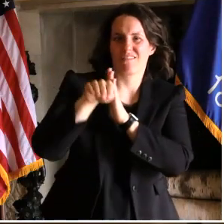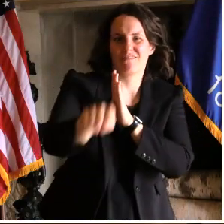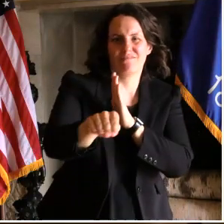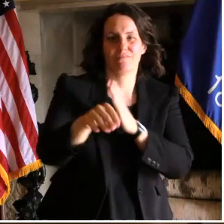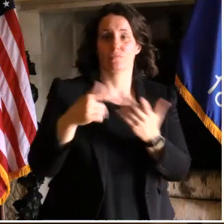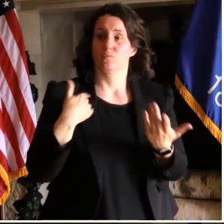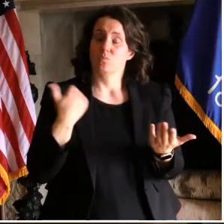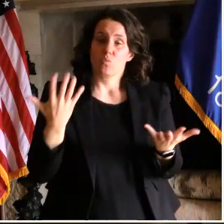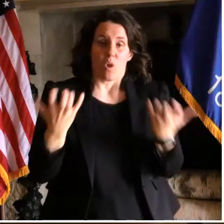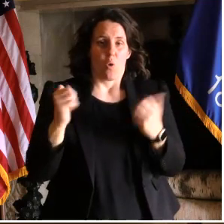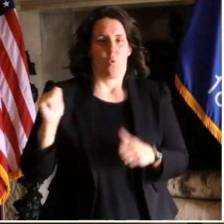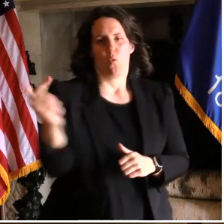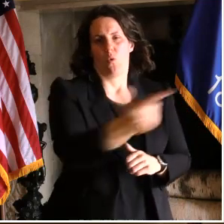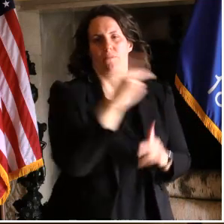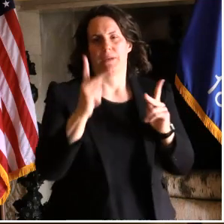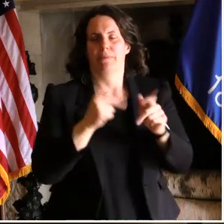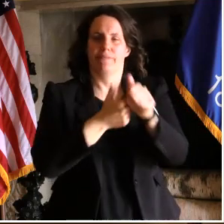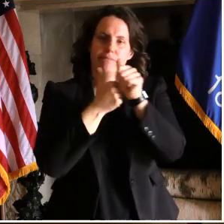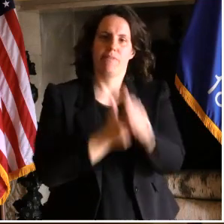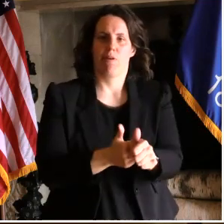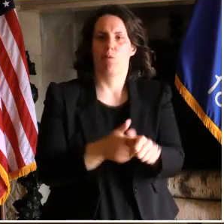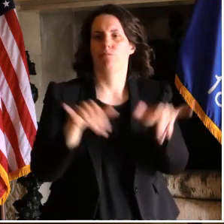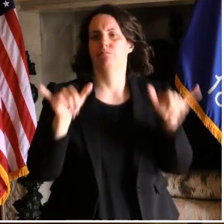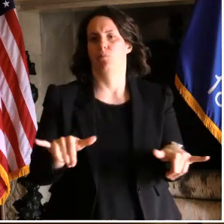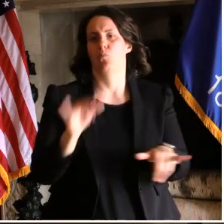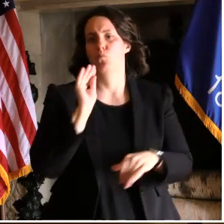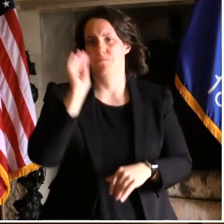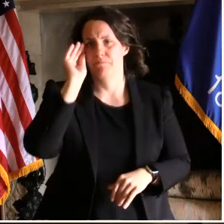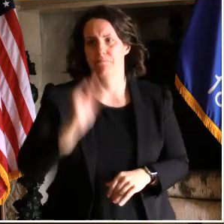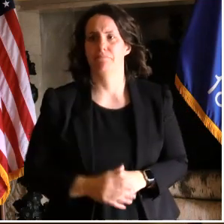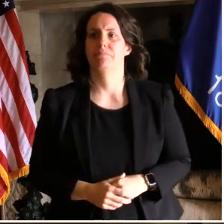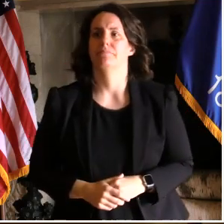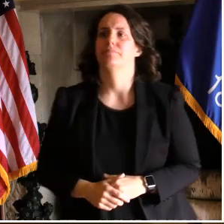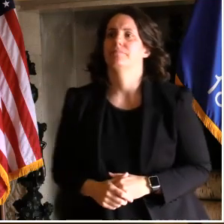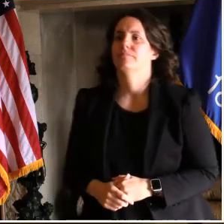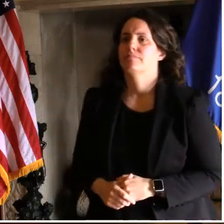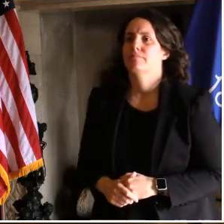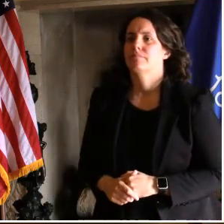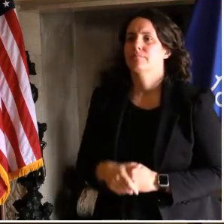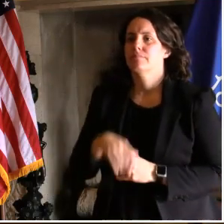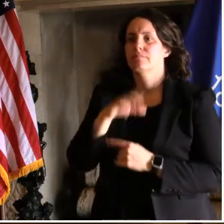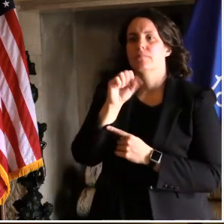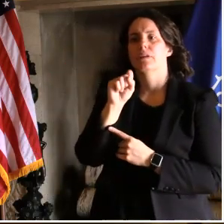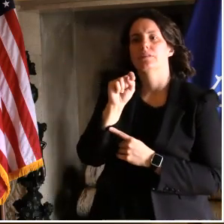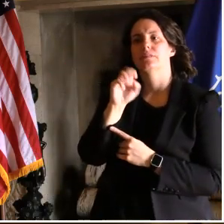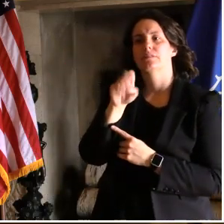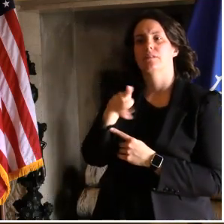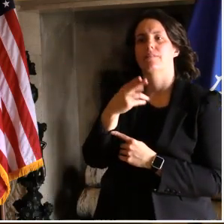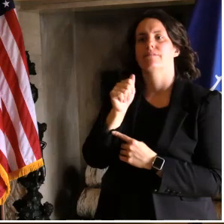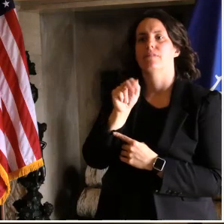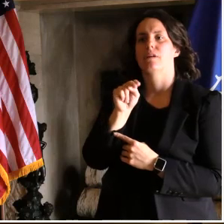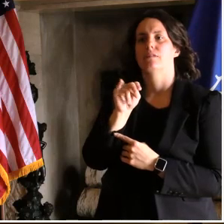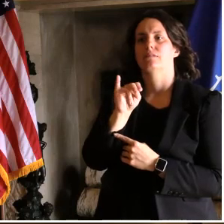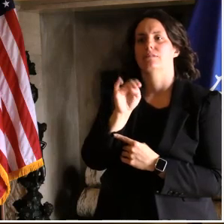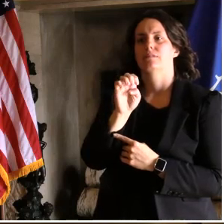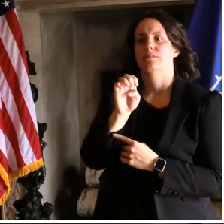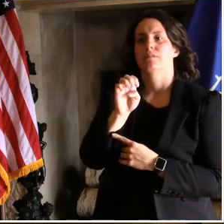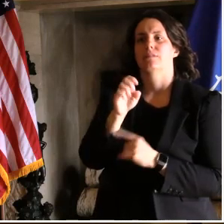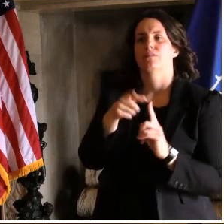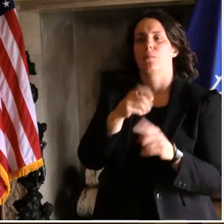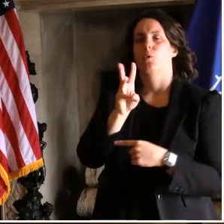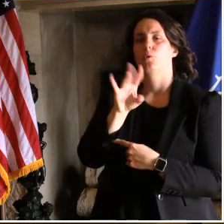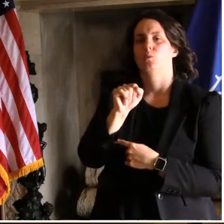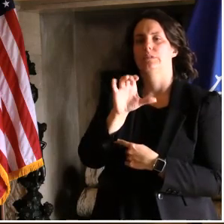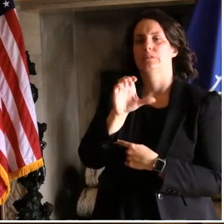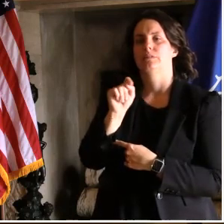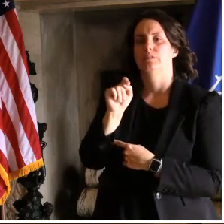part. Thank you, Dylan. To Stephanie Fryer from WISC TV in Madison. Stephanie?